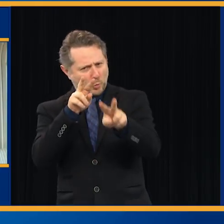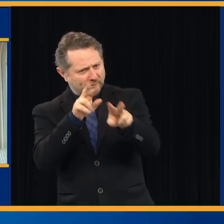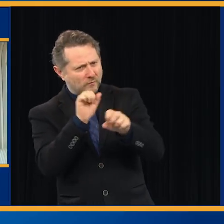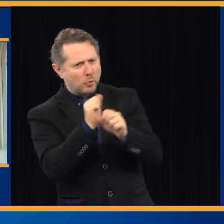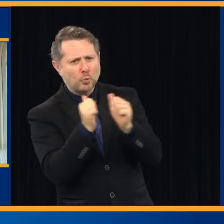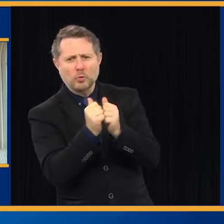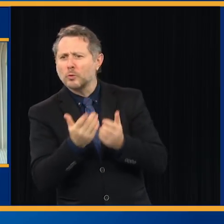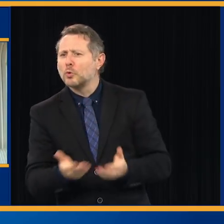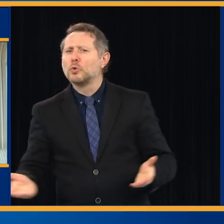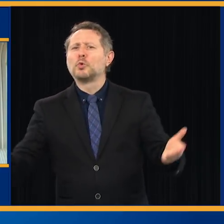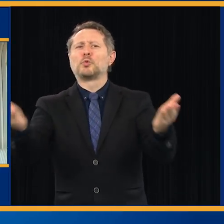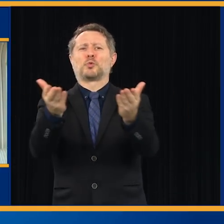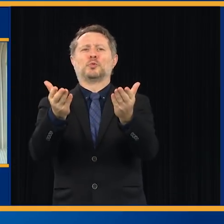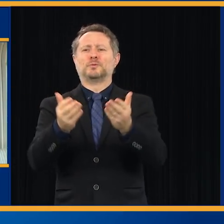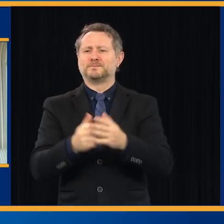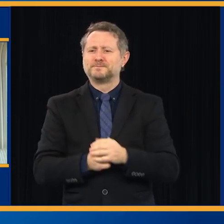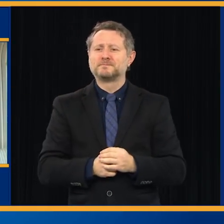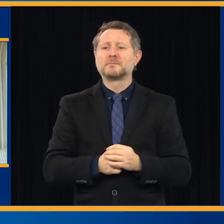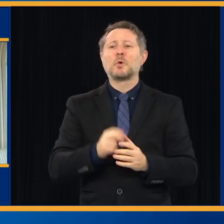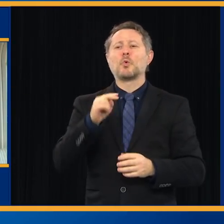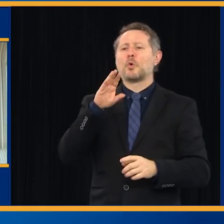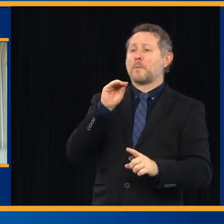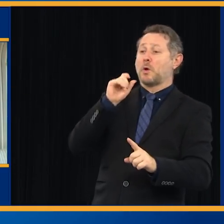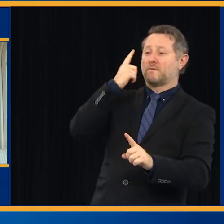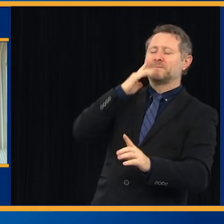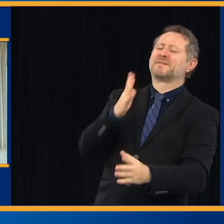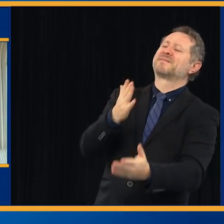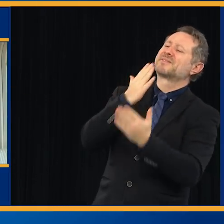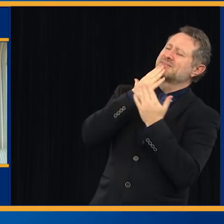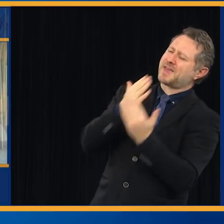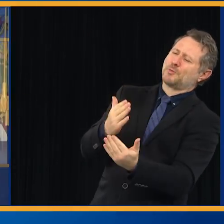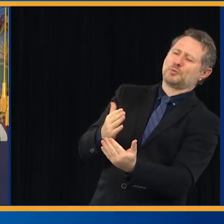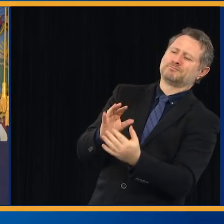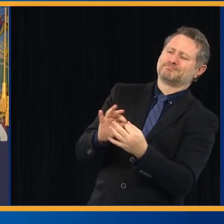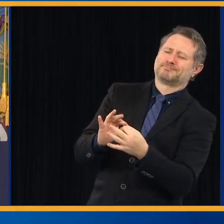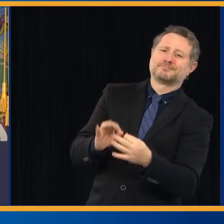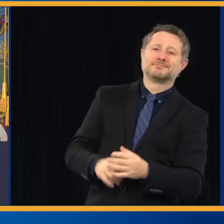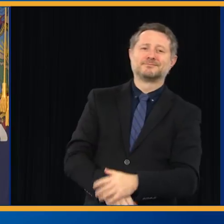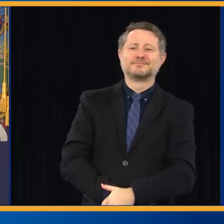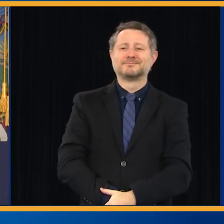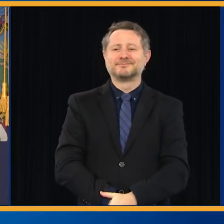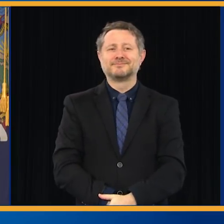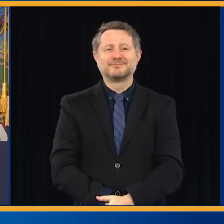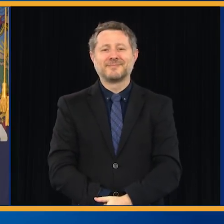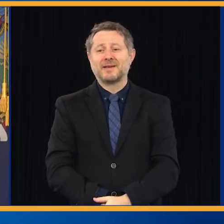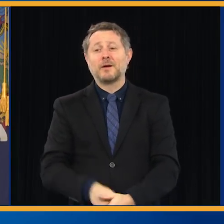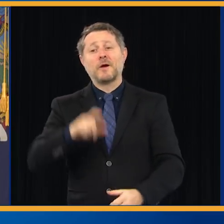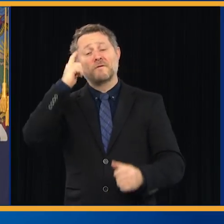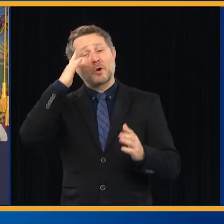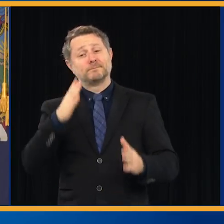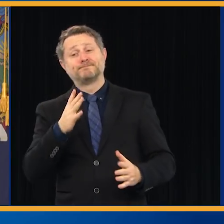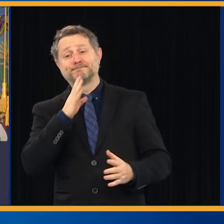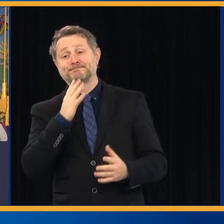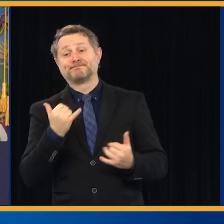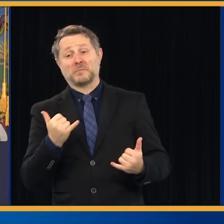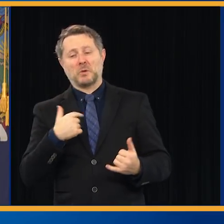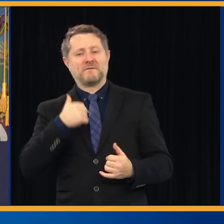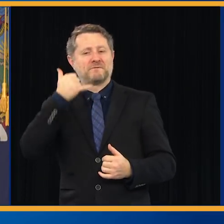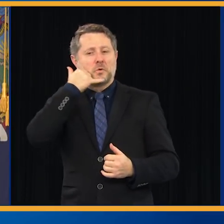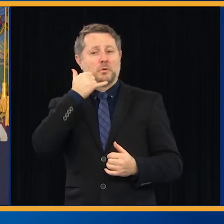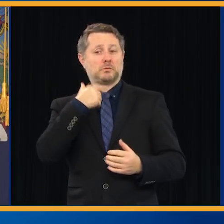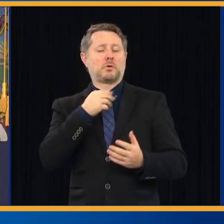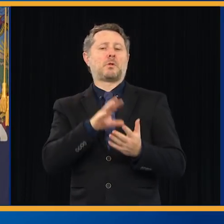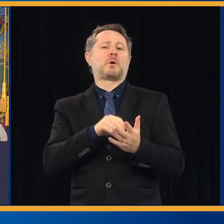better days ahead. Thank you. Thank you very much, Governor Murphy. I think the governors on this phone, we've learned so